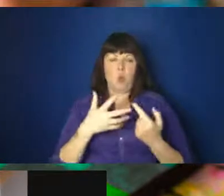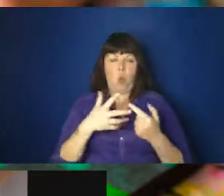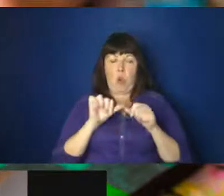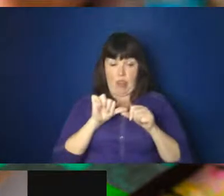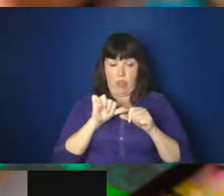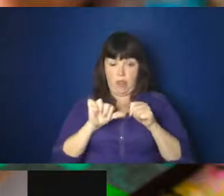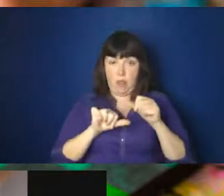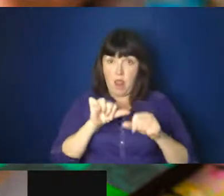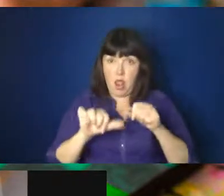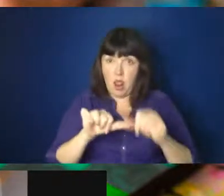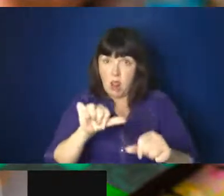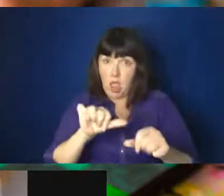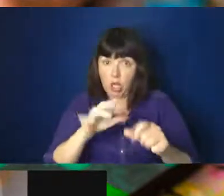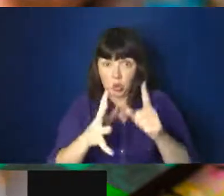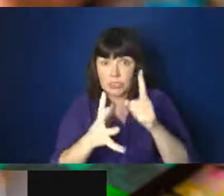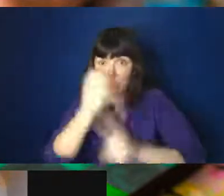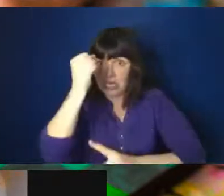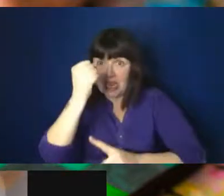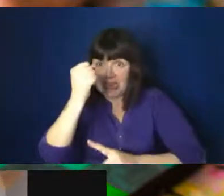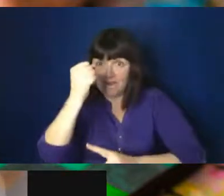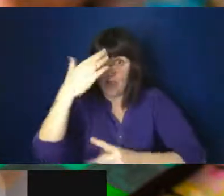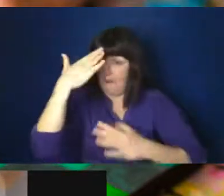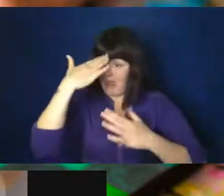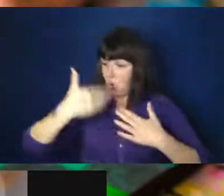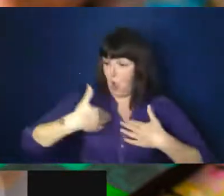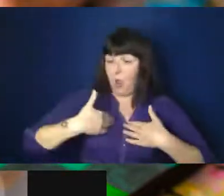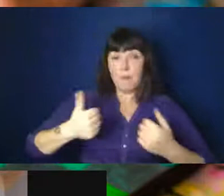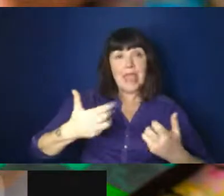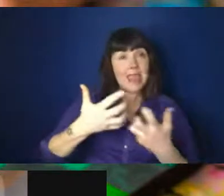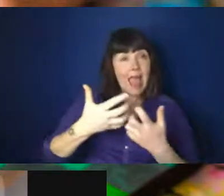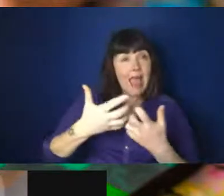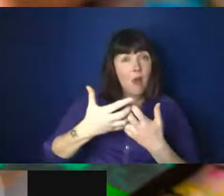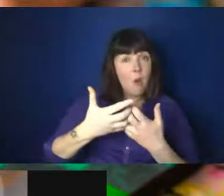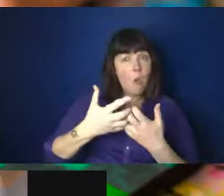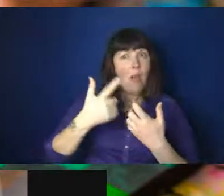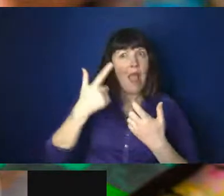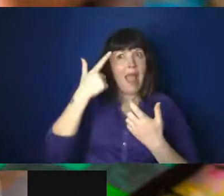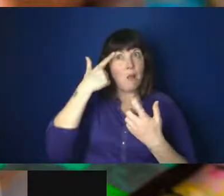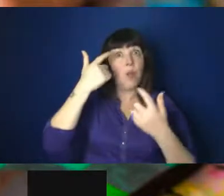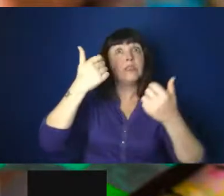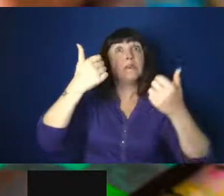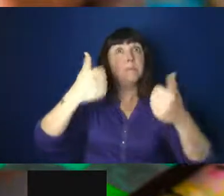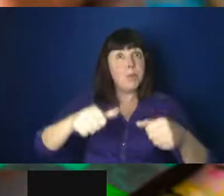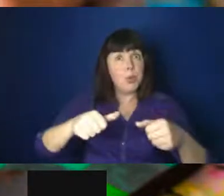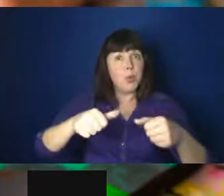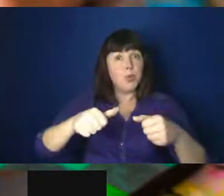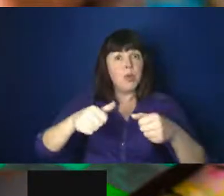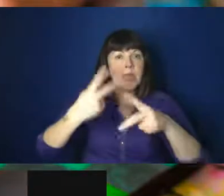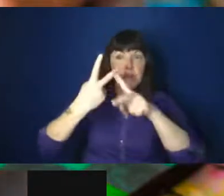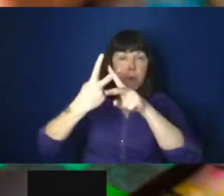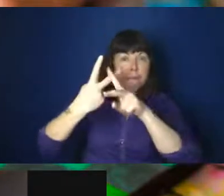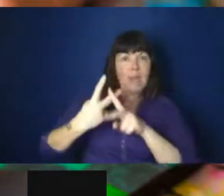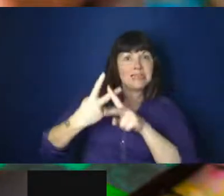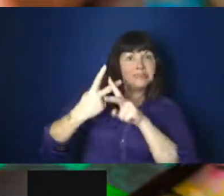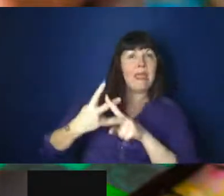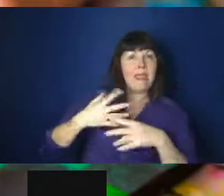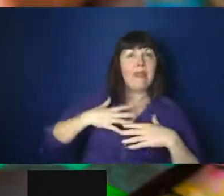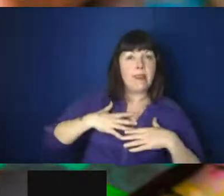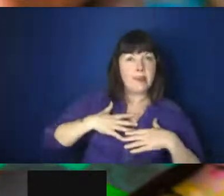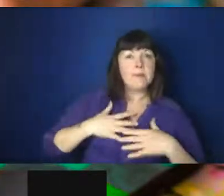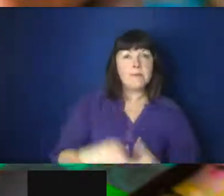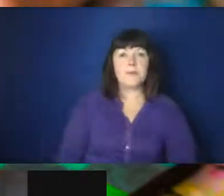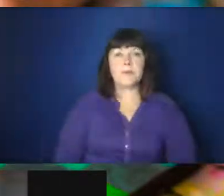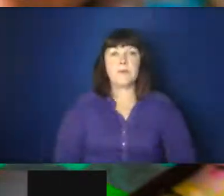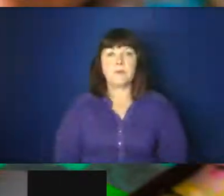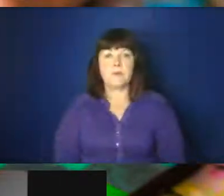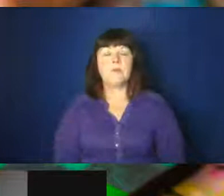maintain it once you're there. Oh, wonderful. Well, maybe we can take some.